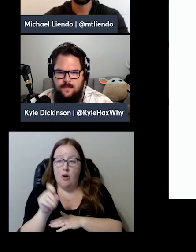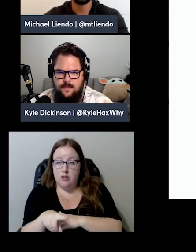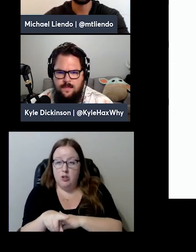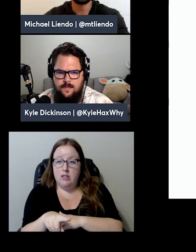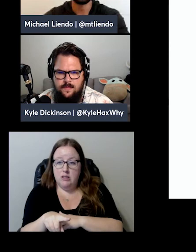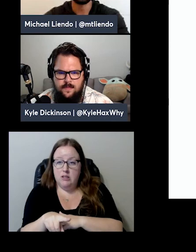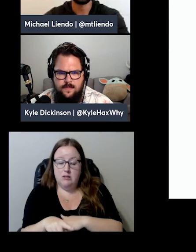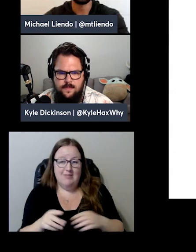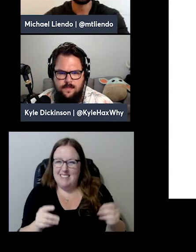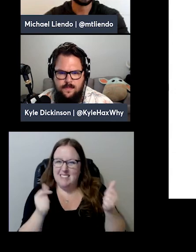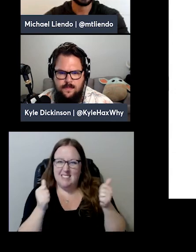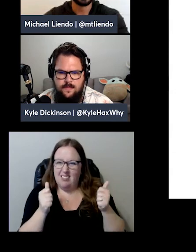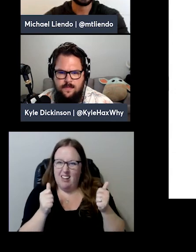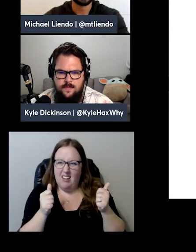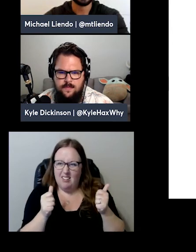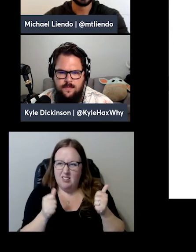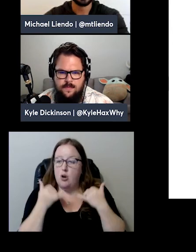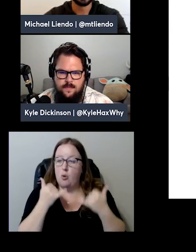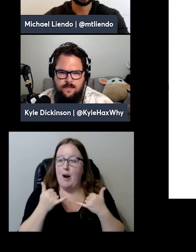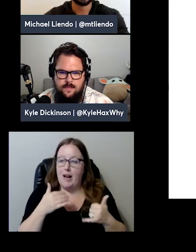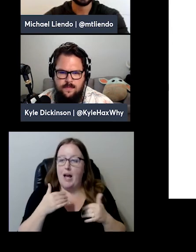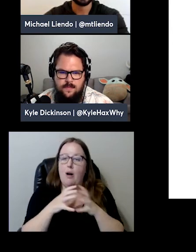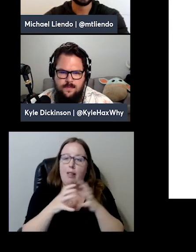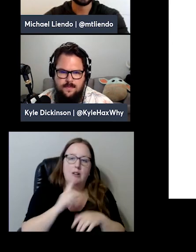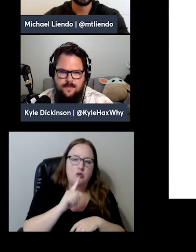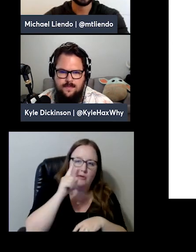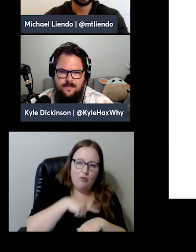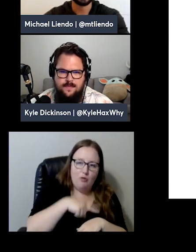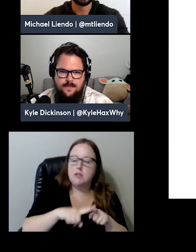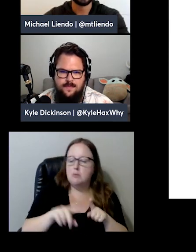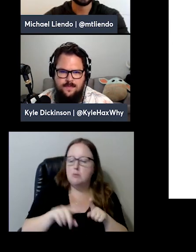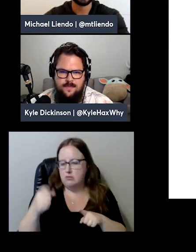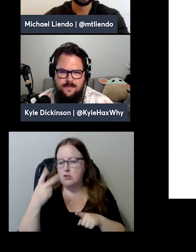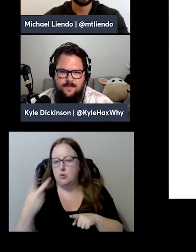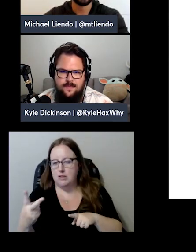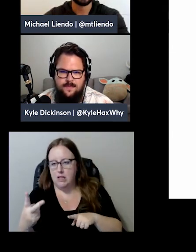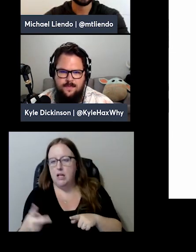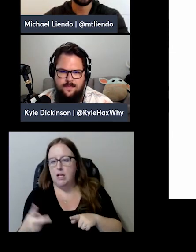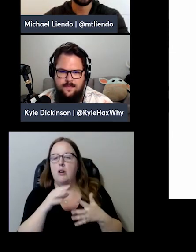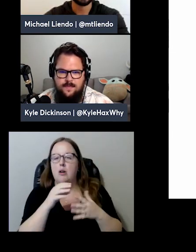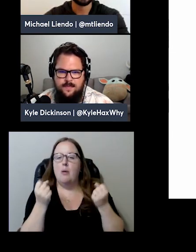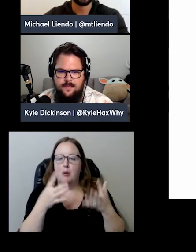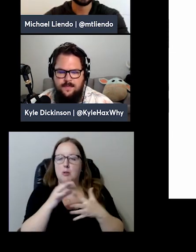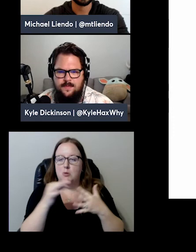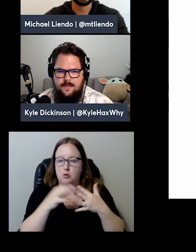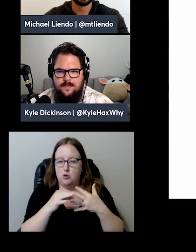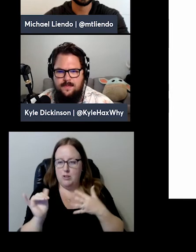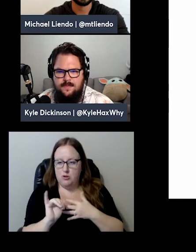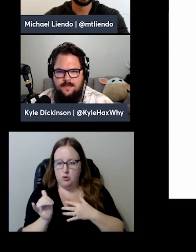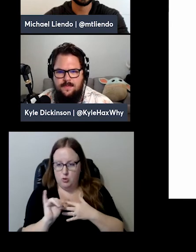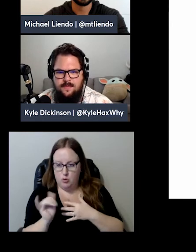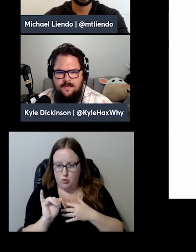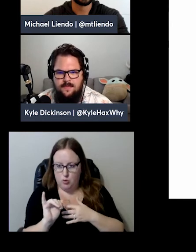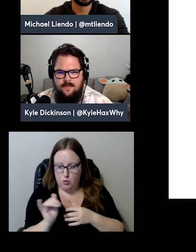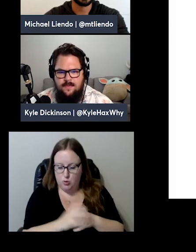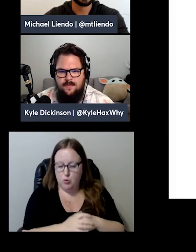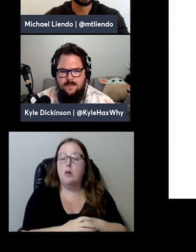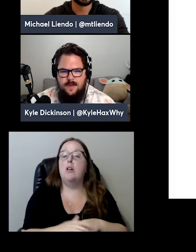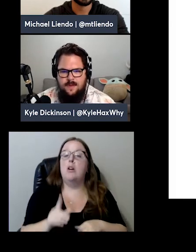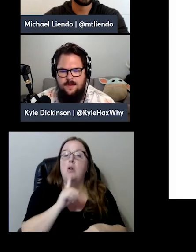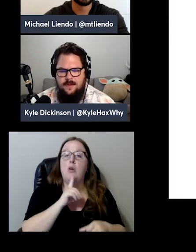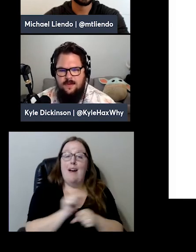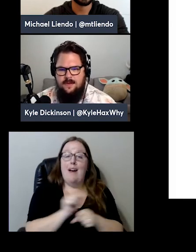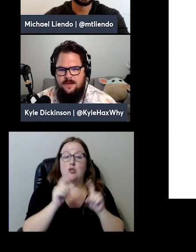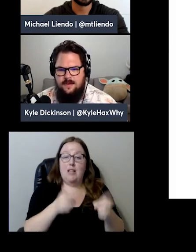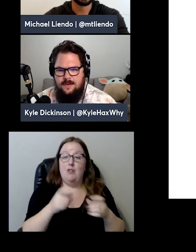instantly. So right now we're getting a lot of true and false, but yeah, you'll see multiple choice come up as well, where it's actually giving you